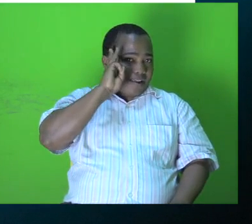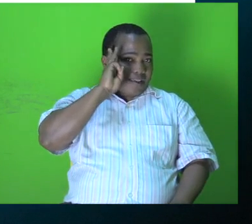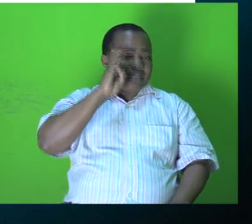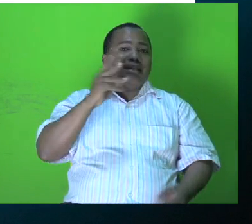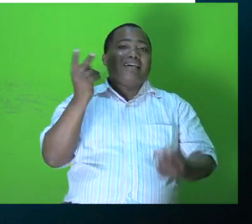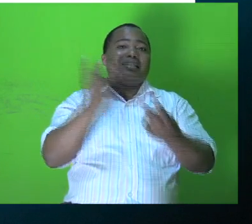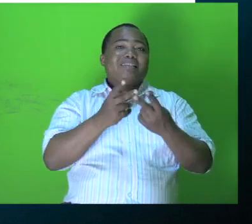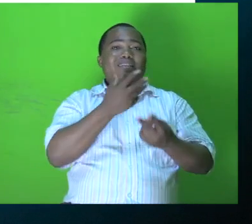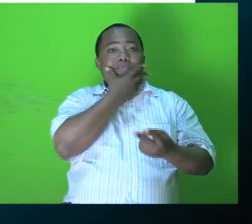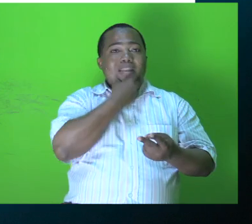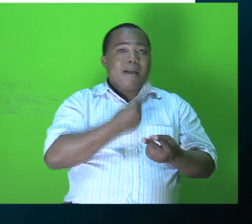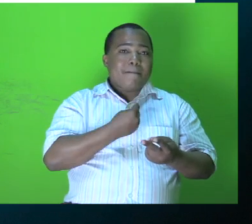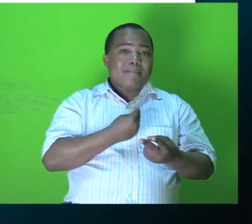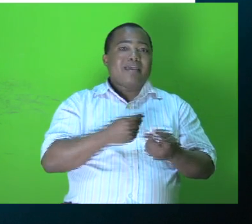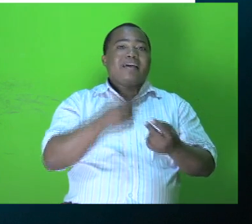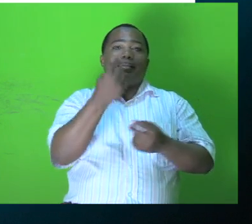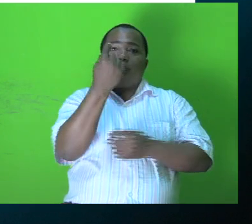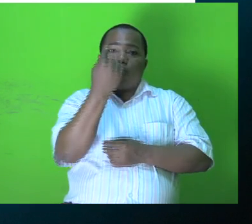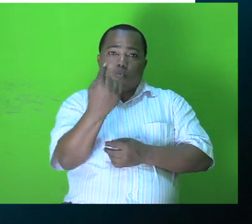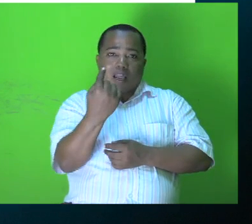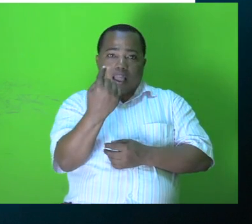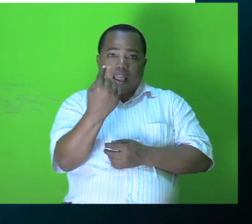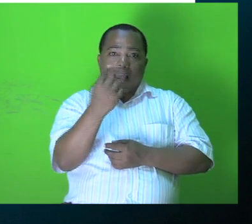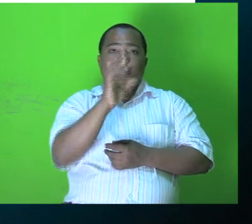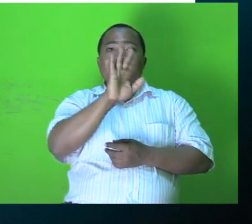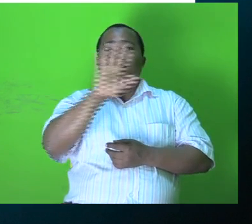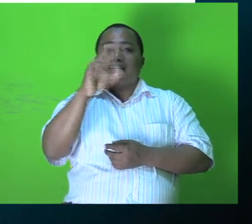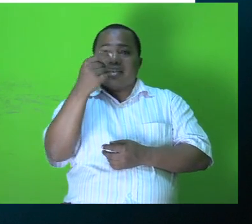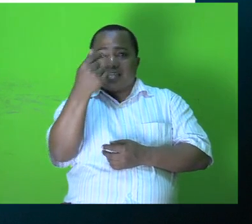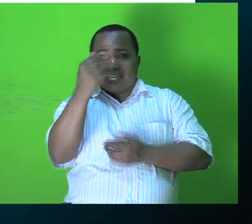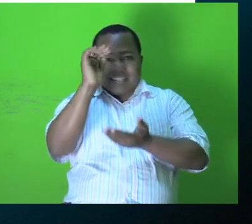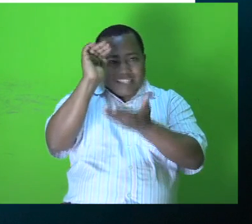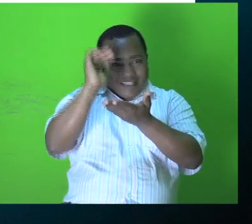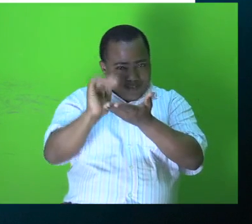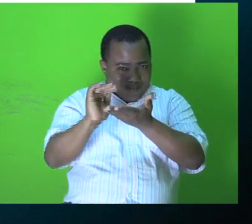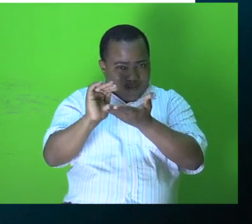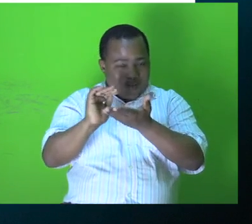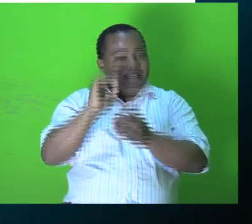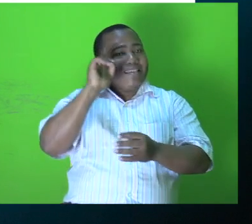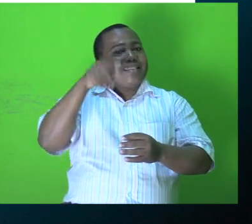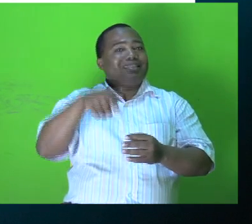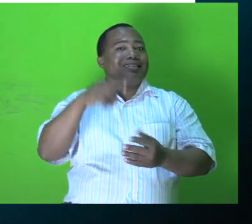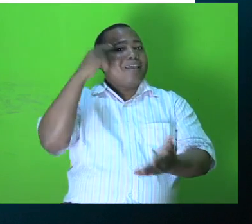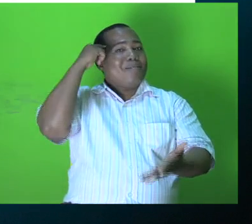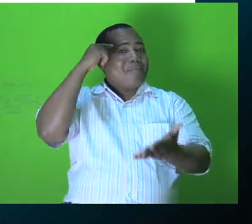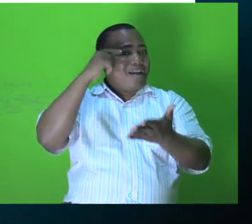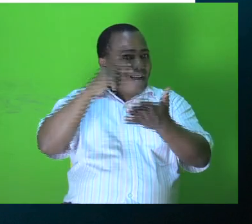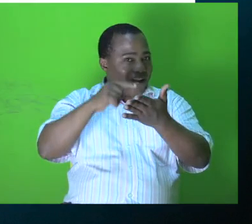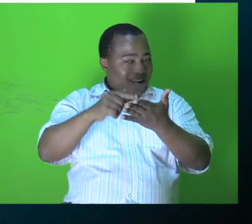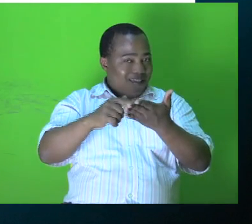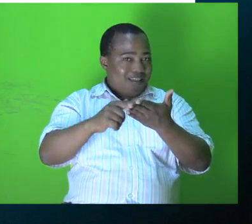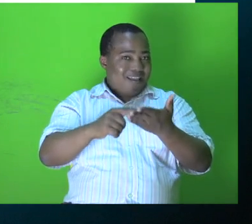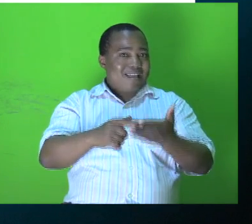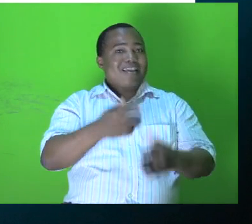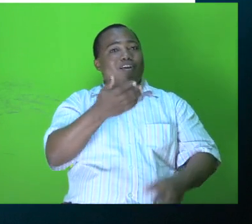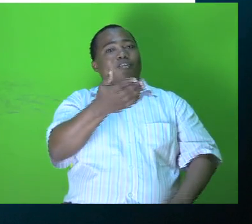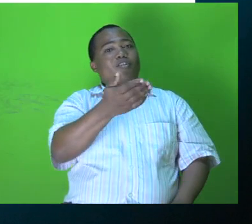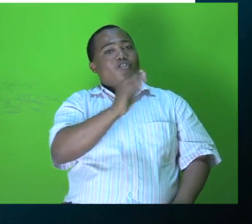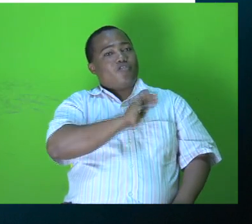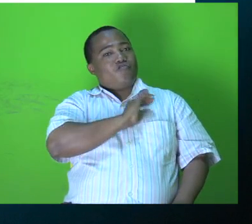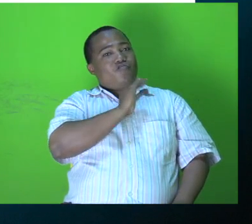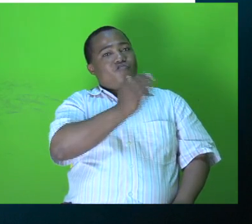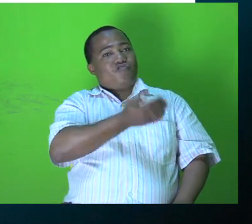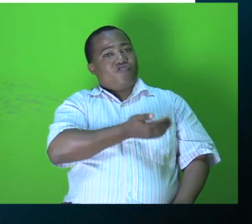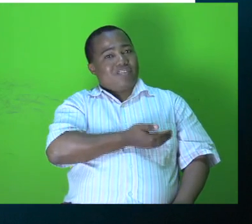are given with a one capital letter T with a small letter T, one stand for the